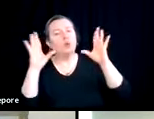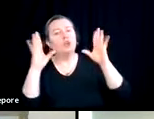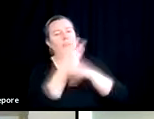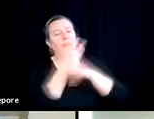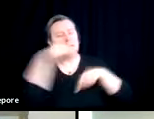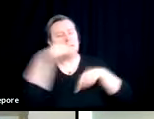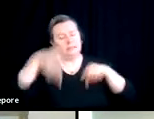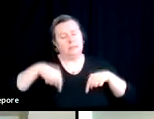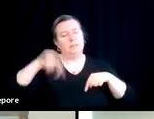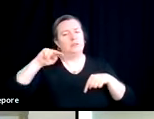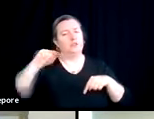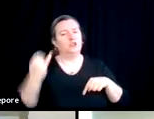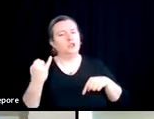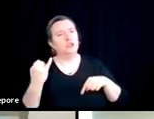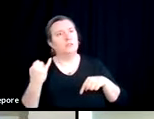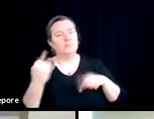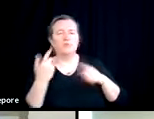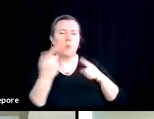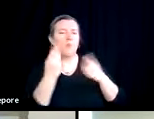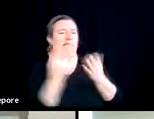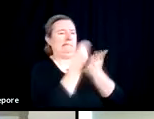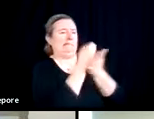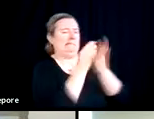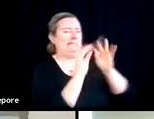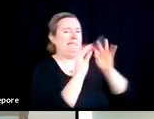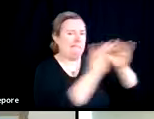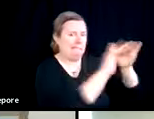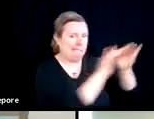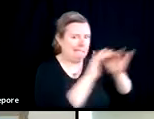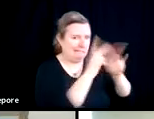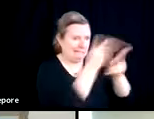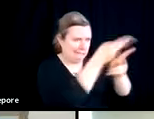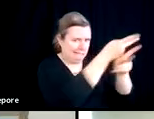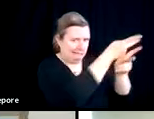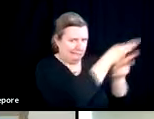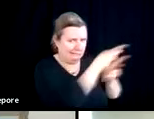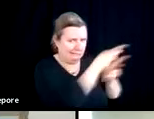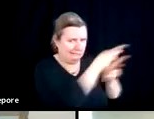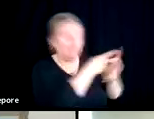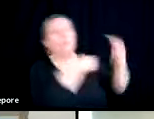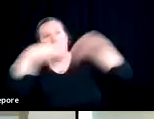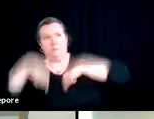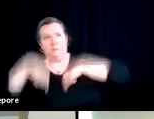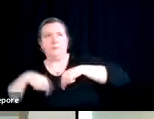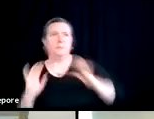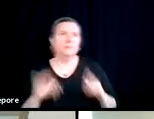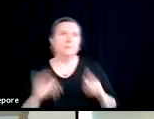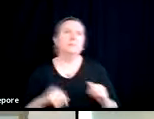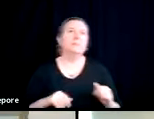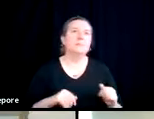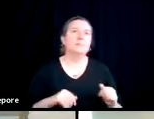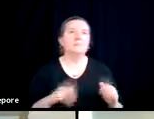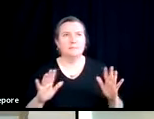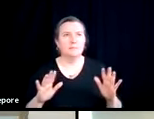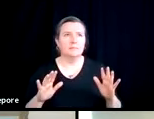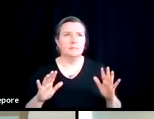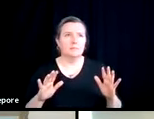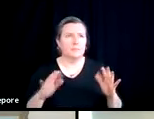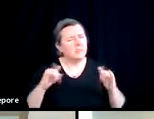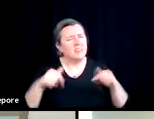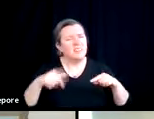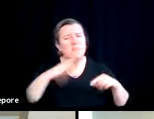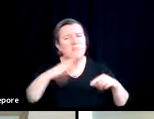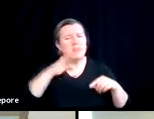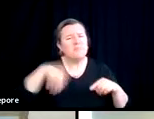a way that we were in last spring. And that's not to say that we're still not getting clobbered, but some of those places are getting